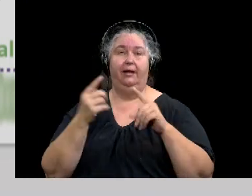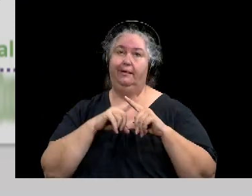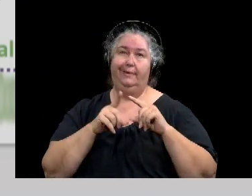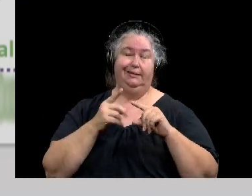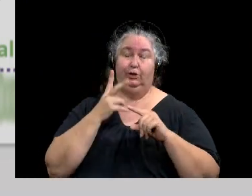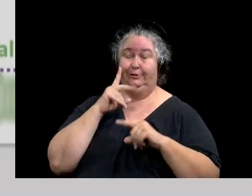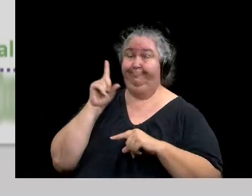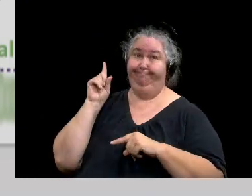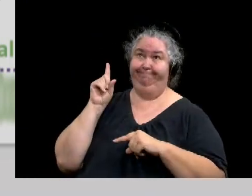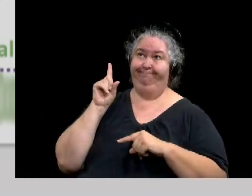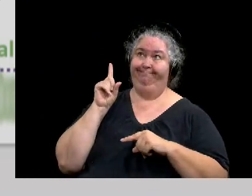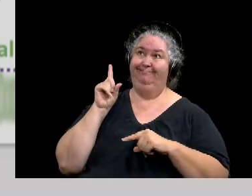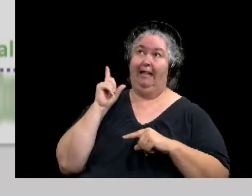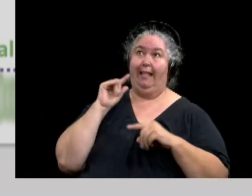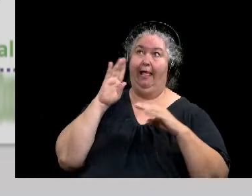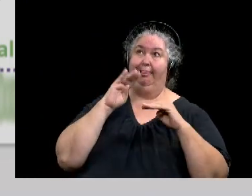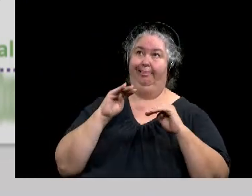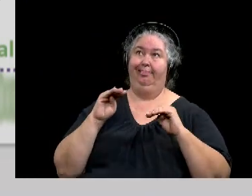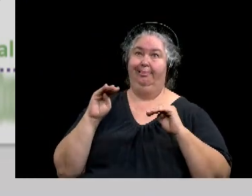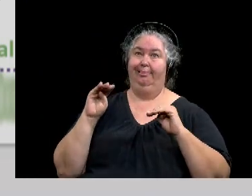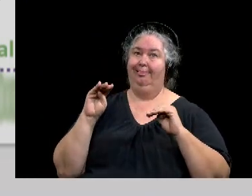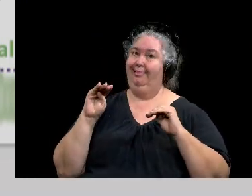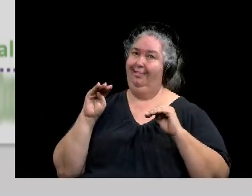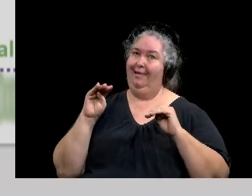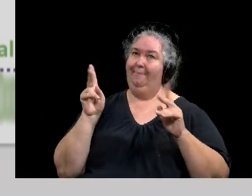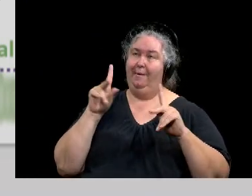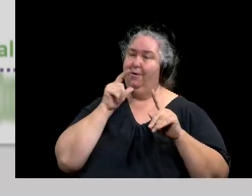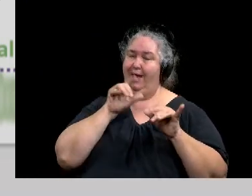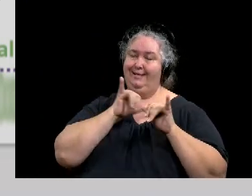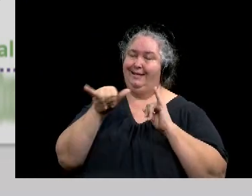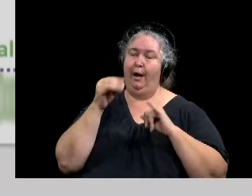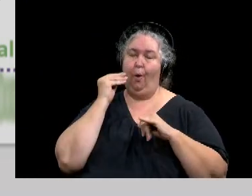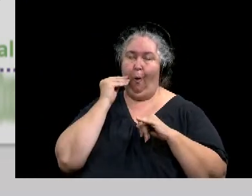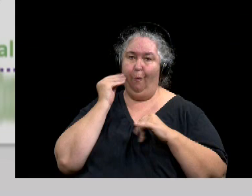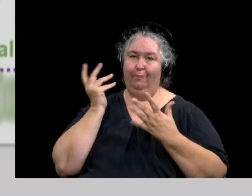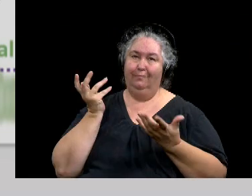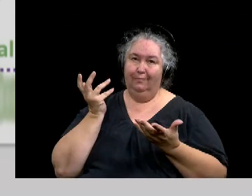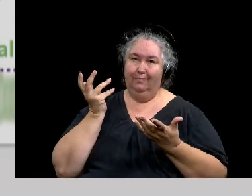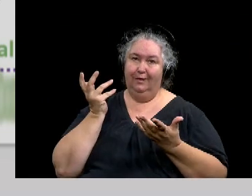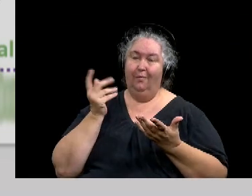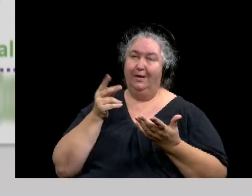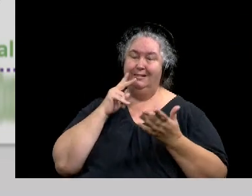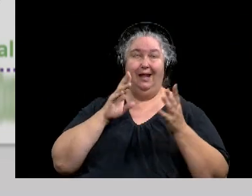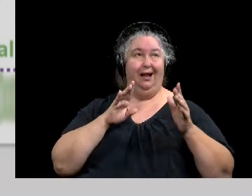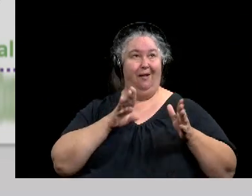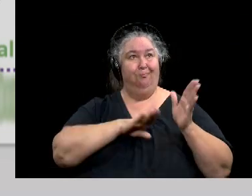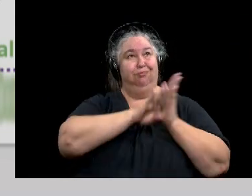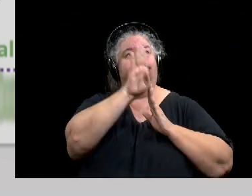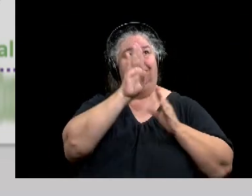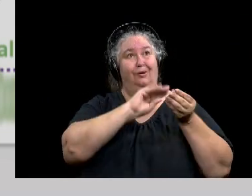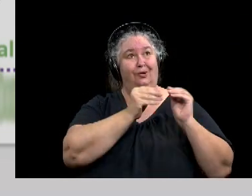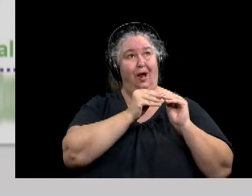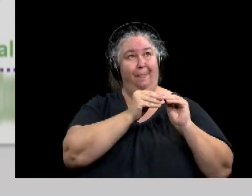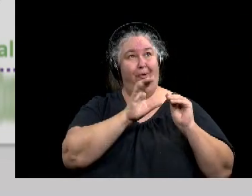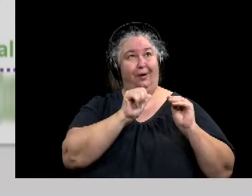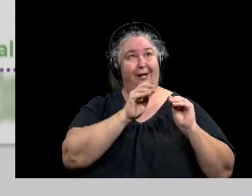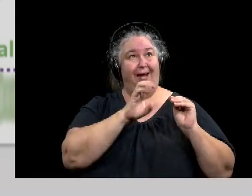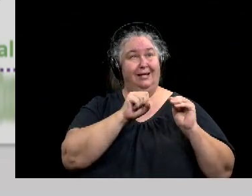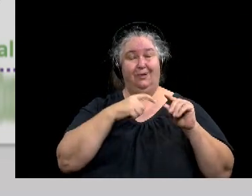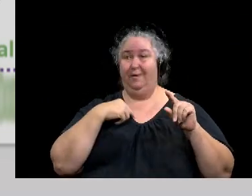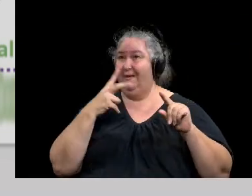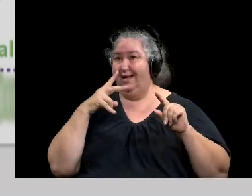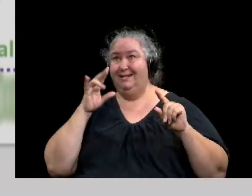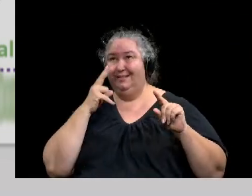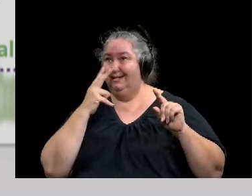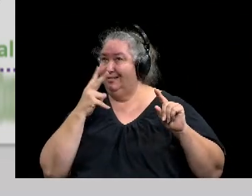see that's also a pretty flat line. Even as we've seen this exponential climb in our number of cases, we've not